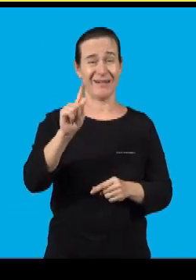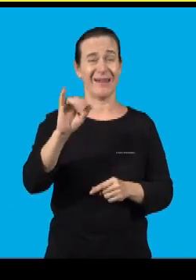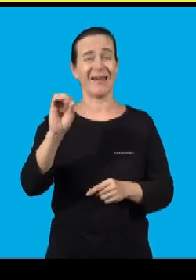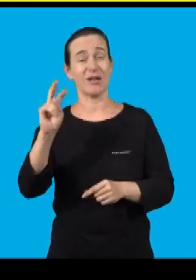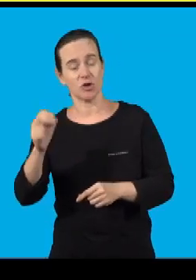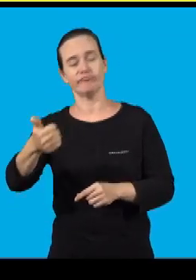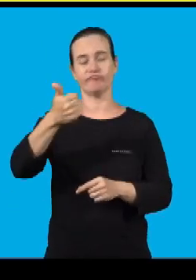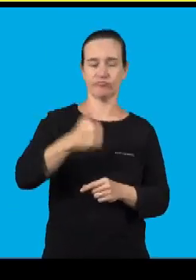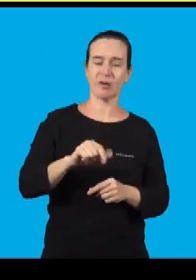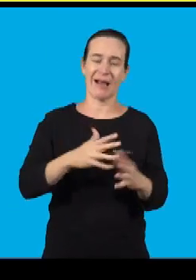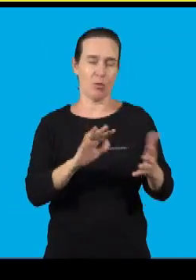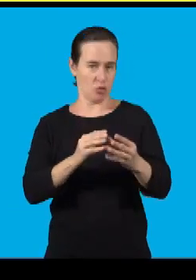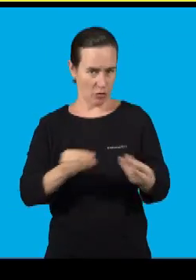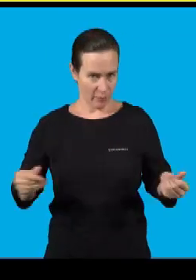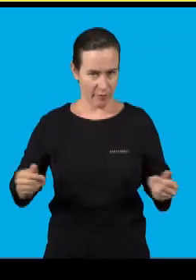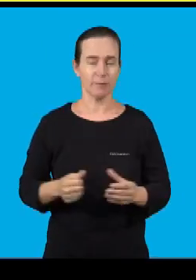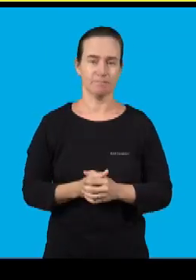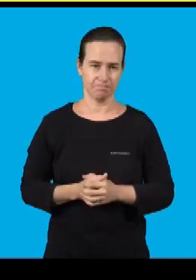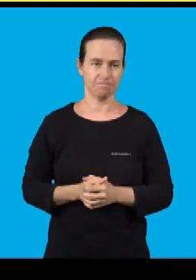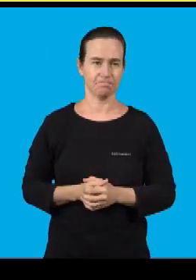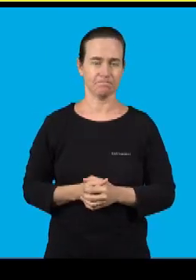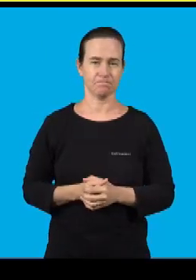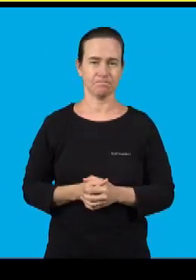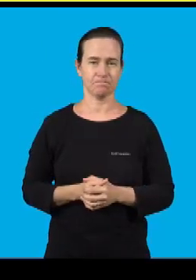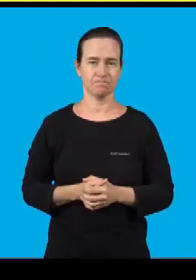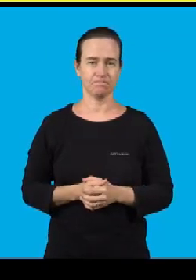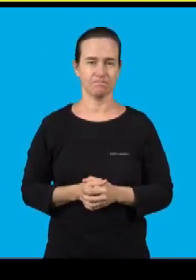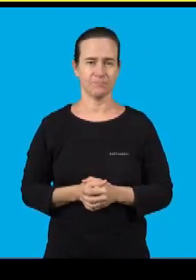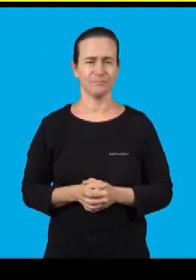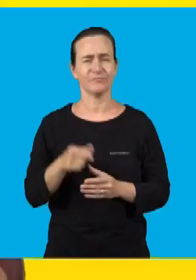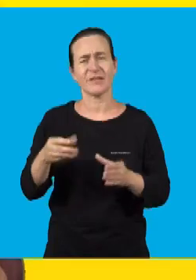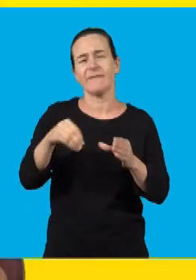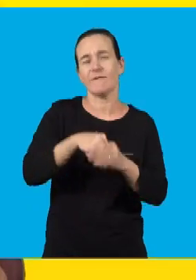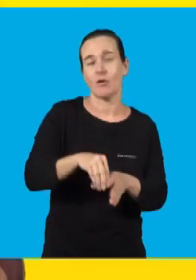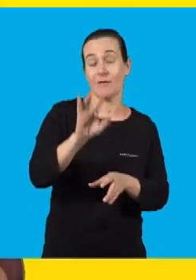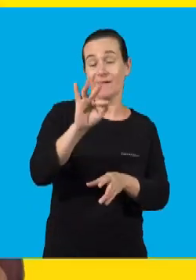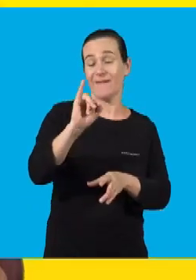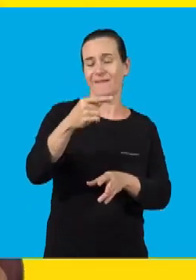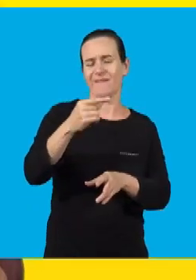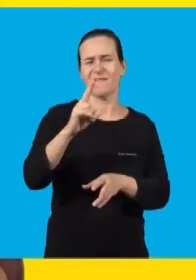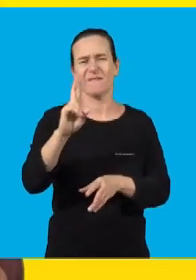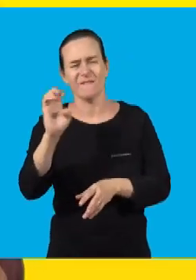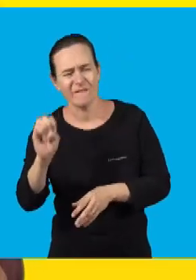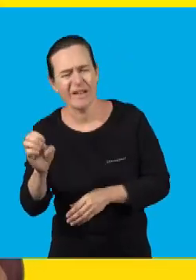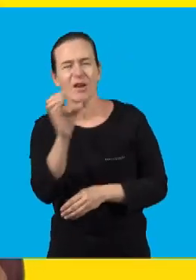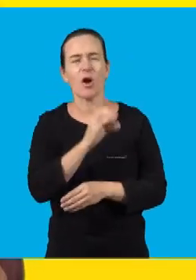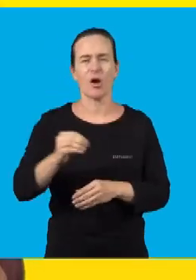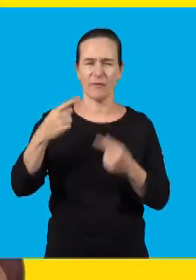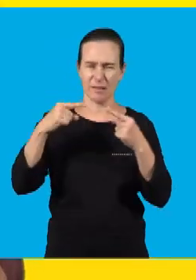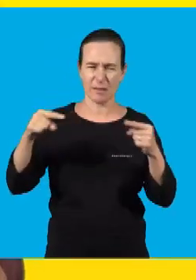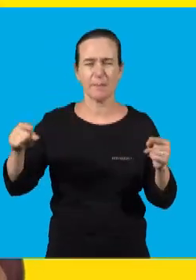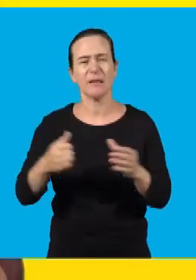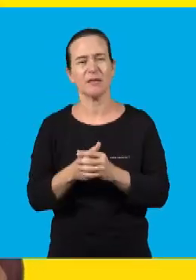of where the novel is going. The language use also involves figures of speech,